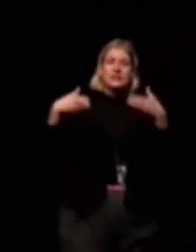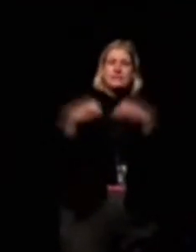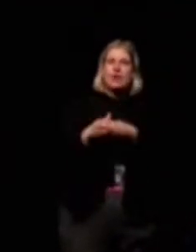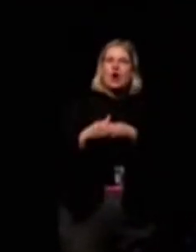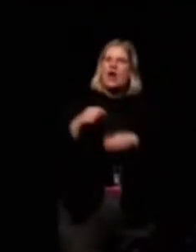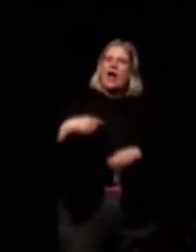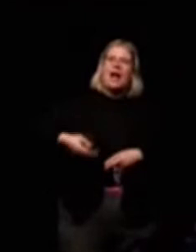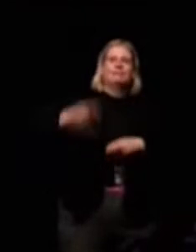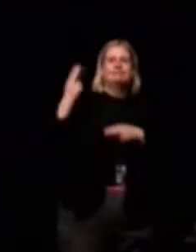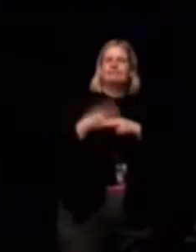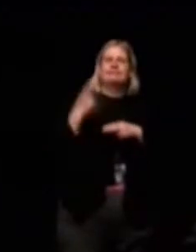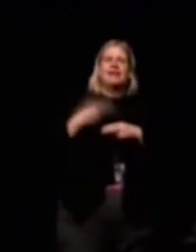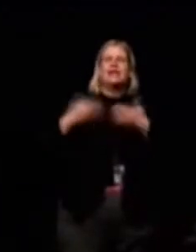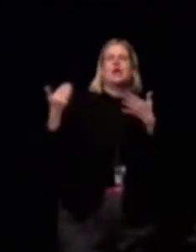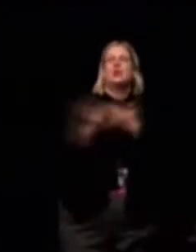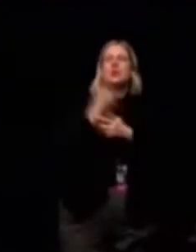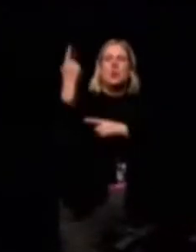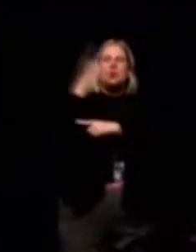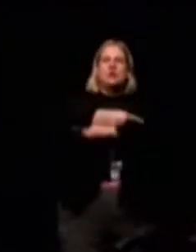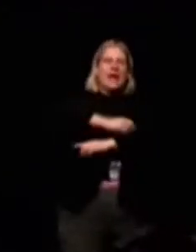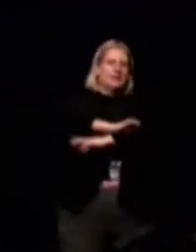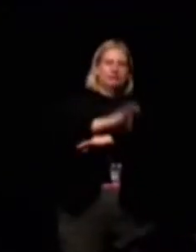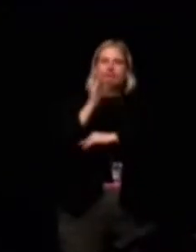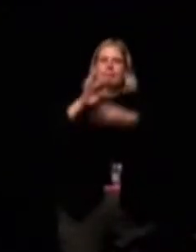that a whole new day has dawned.